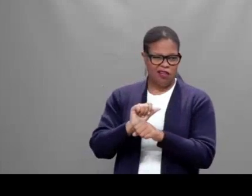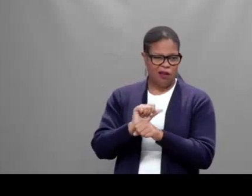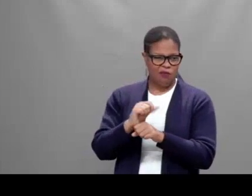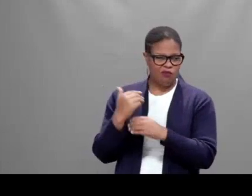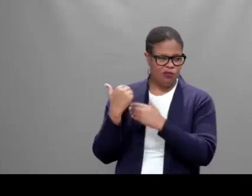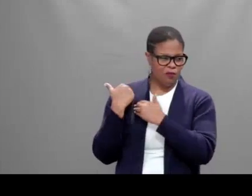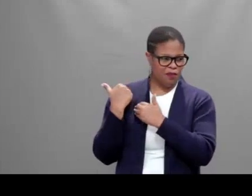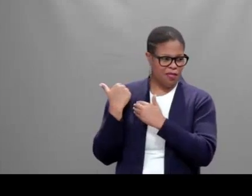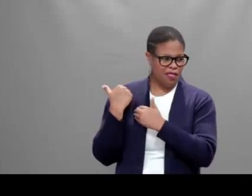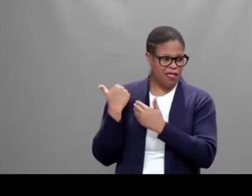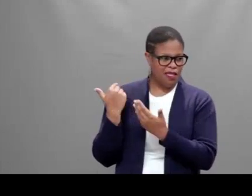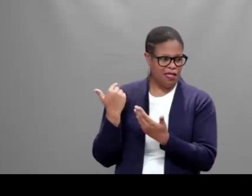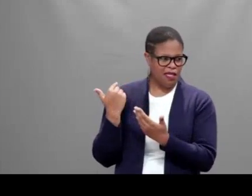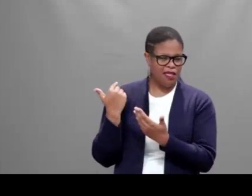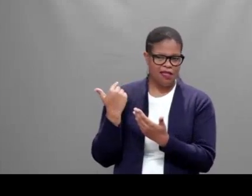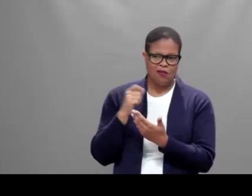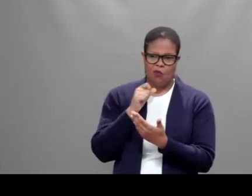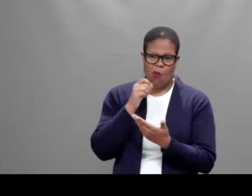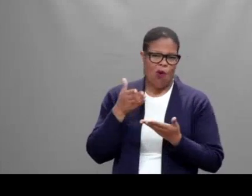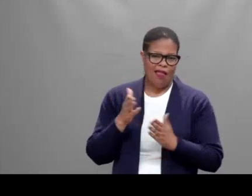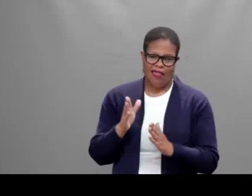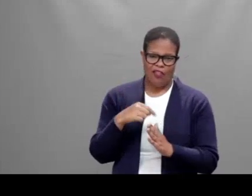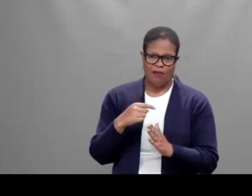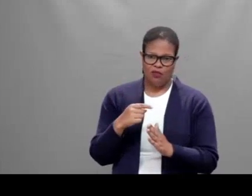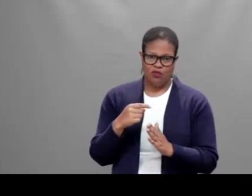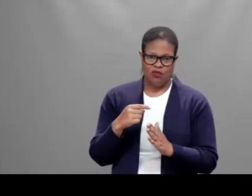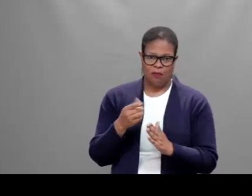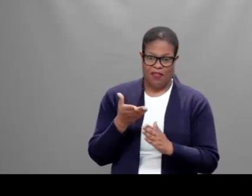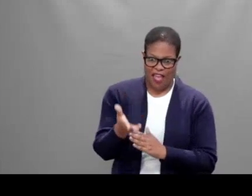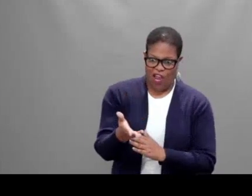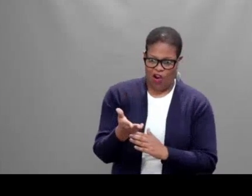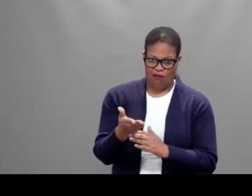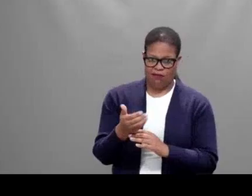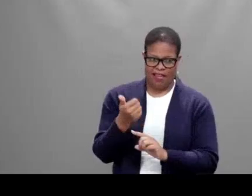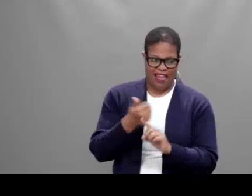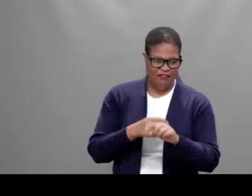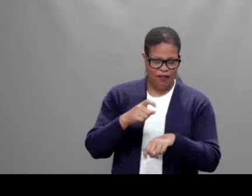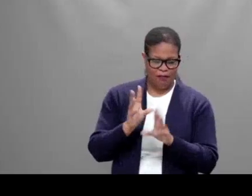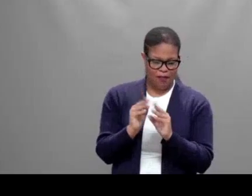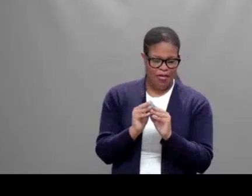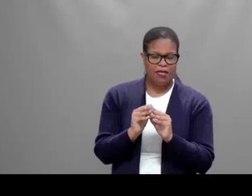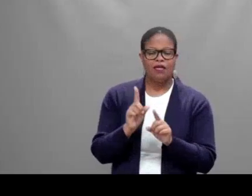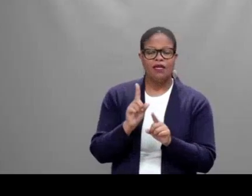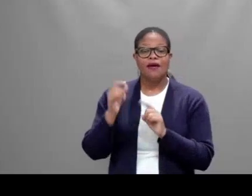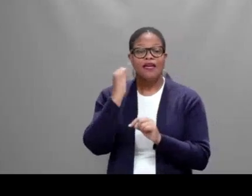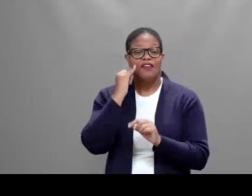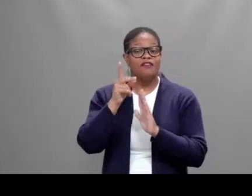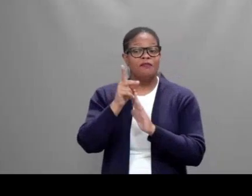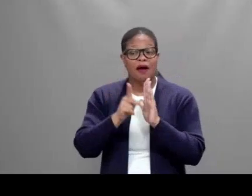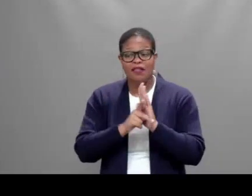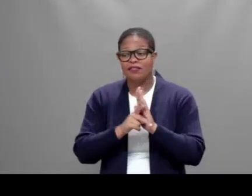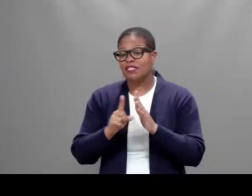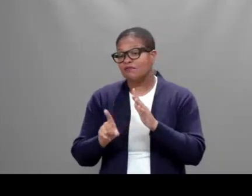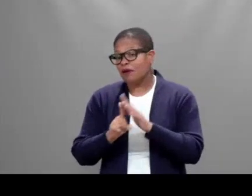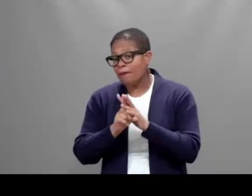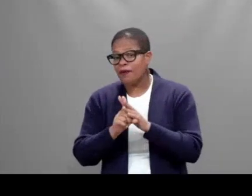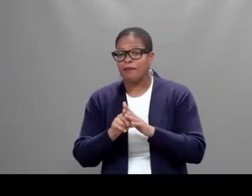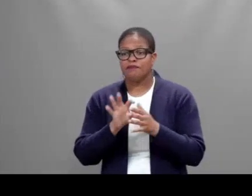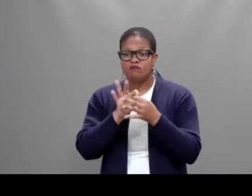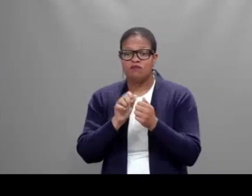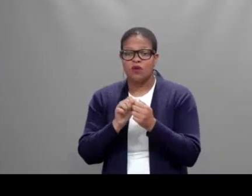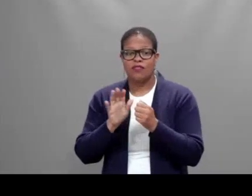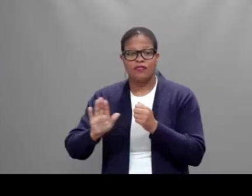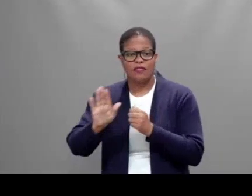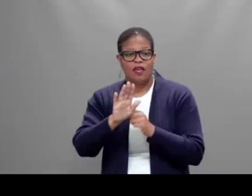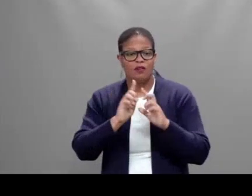responsibilities, won't allow them to be there all the time. But whenever there's policies that would involve their